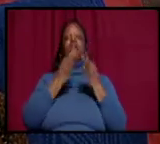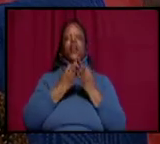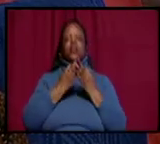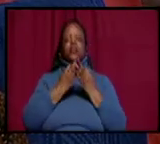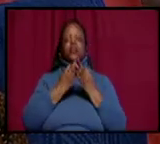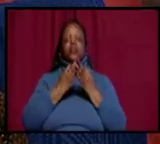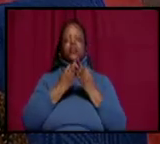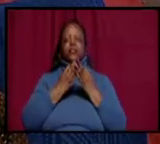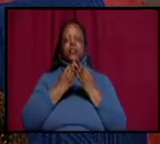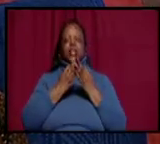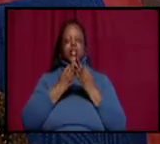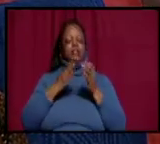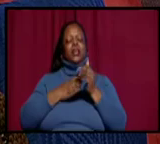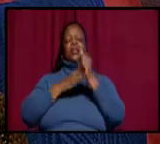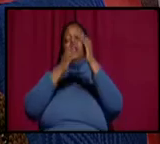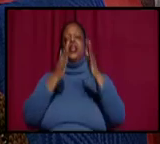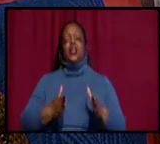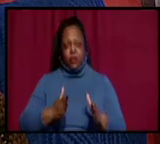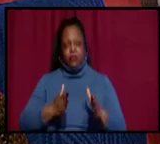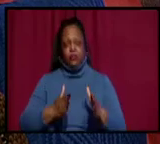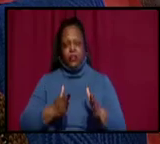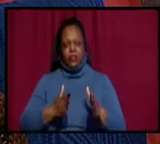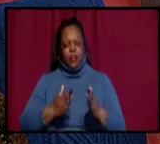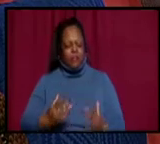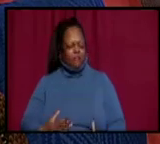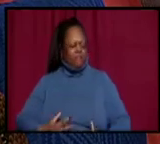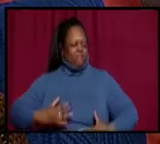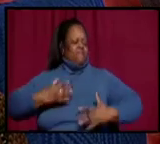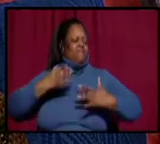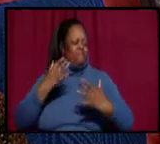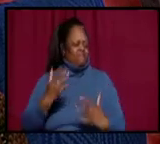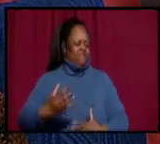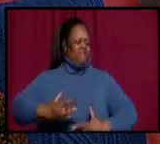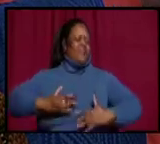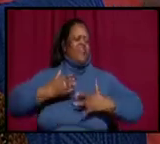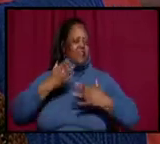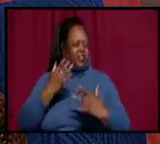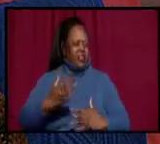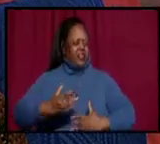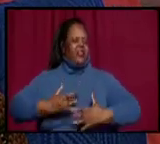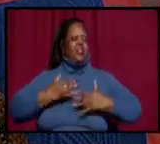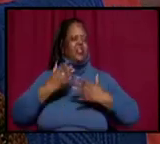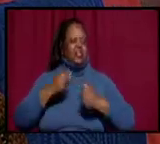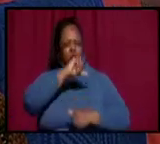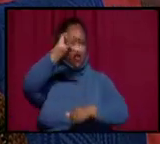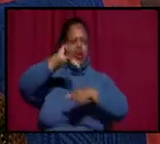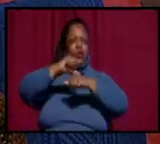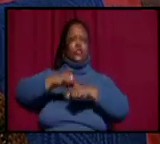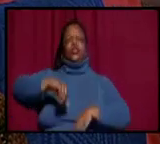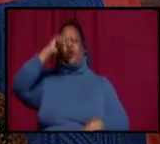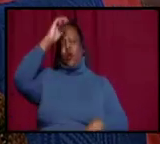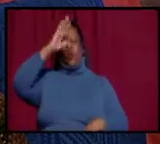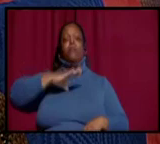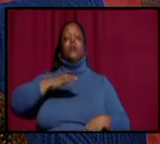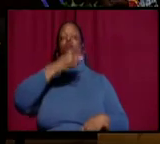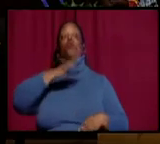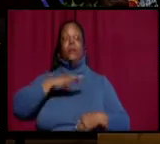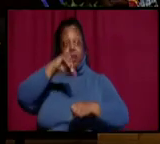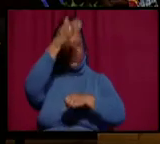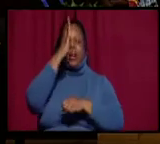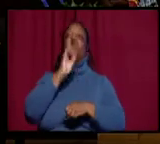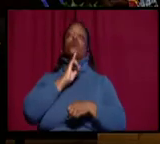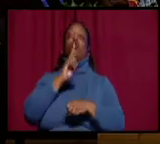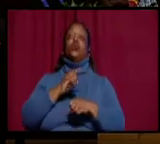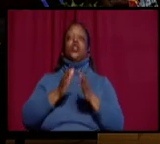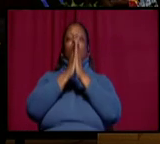a trailblazer, a fire, I'll call her fiery, anointed woman of God who is a